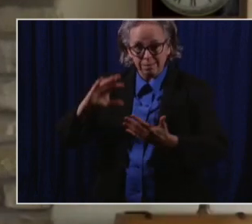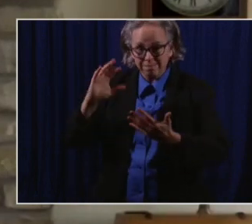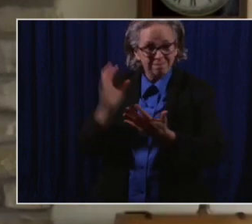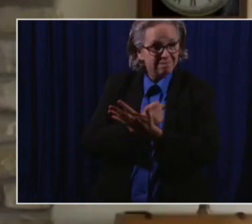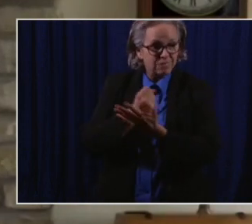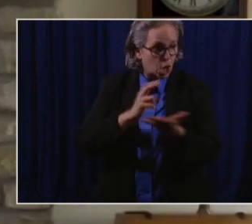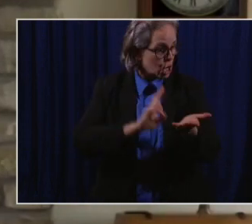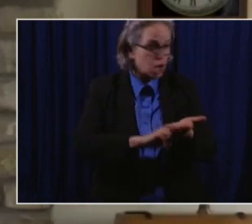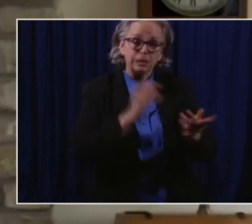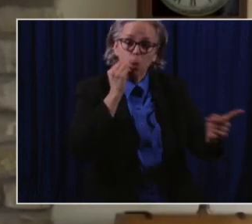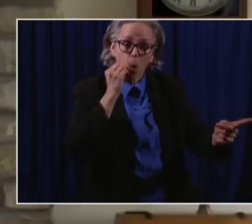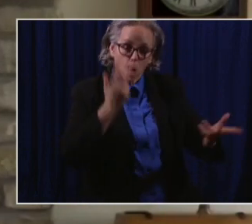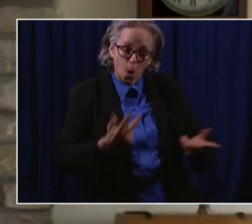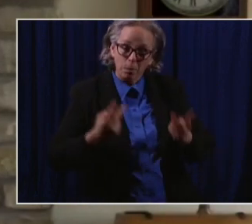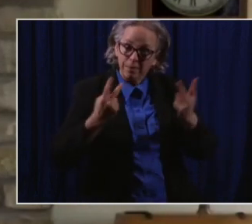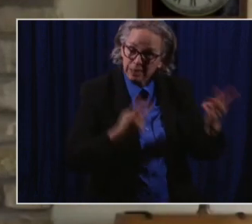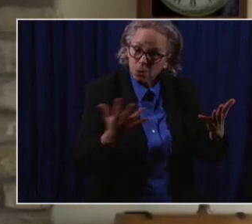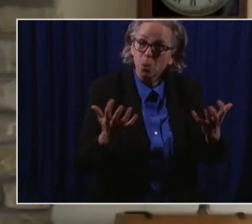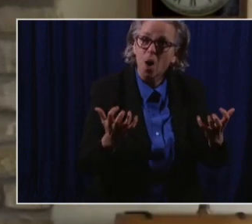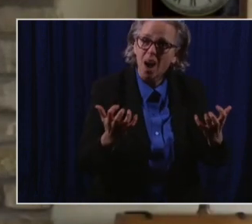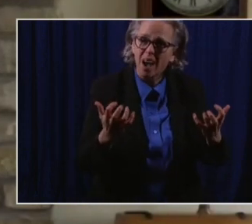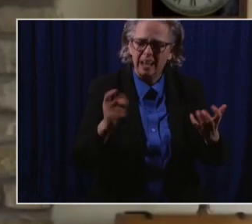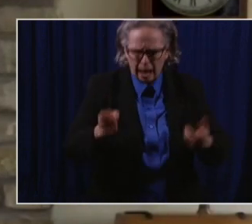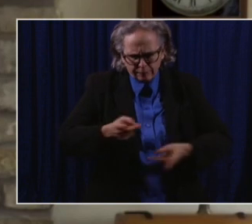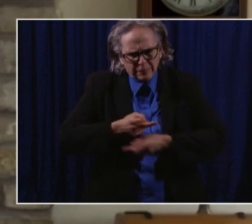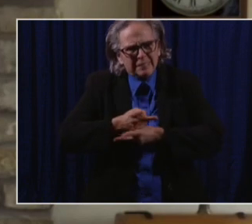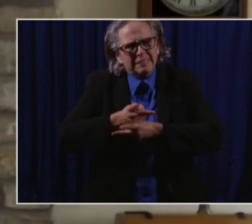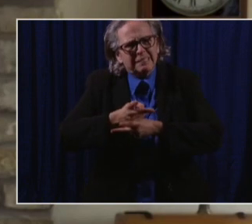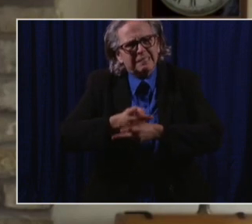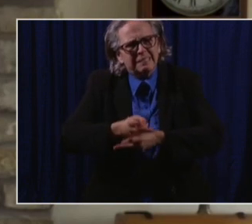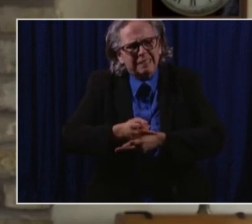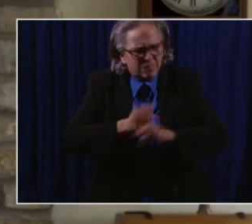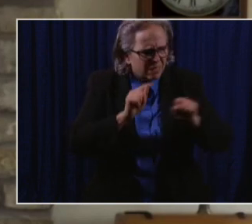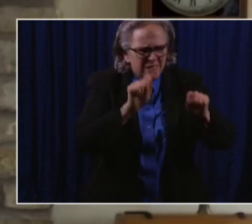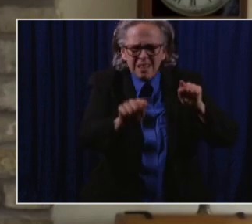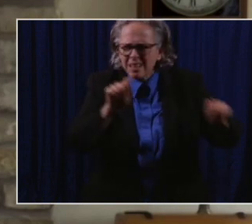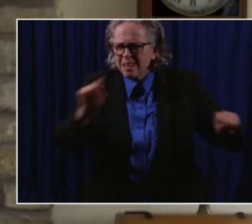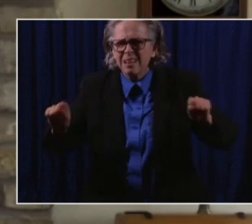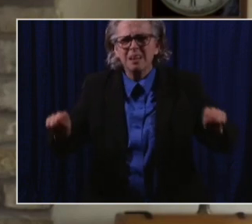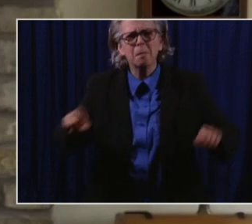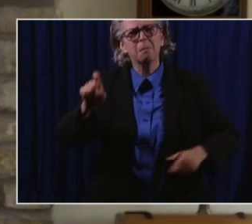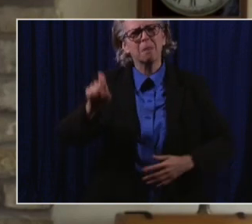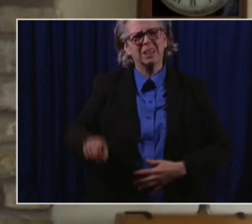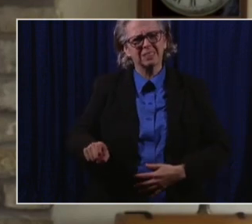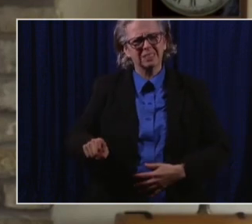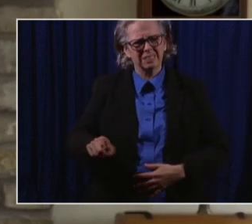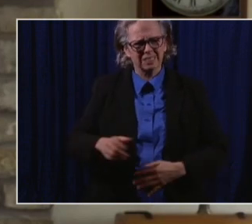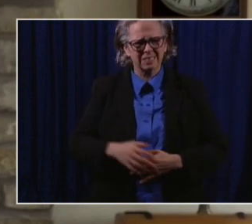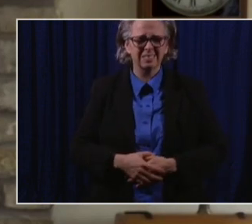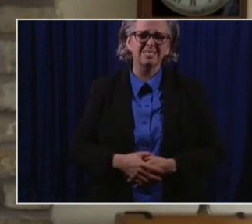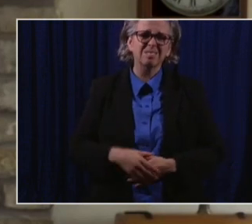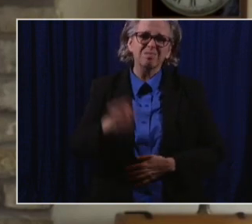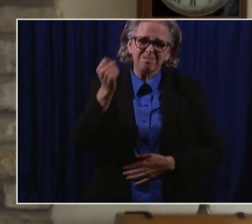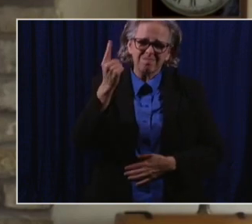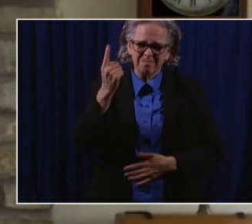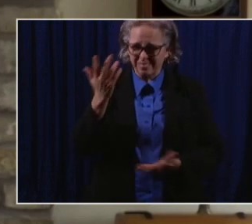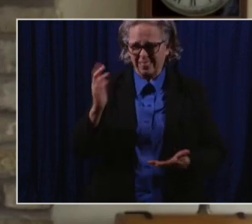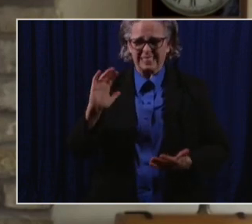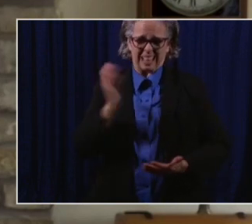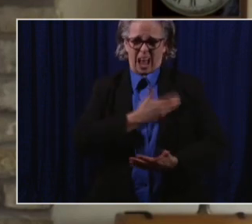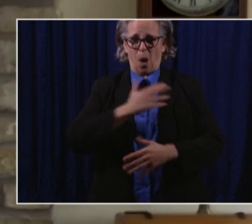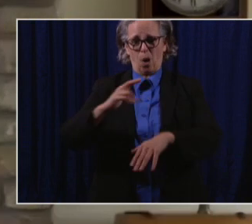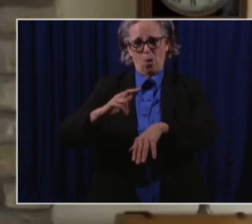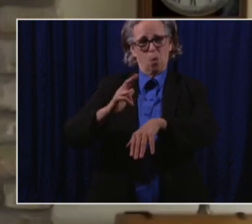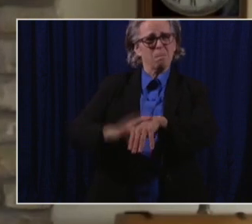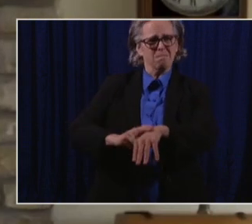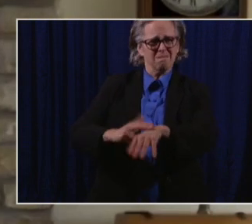that we want to do, and to bring some sense of normalcy back to our lives. And we can do all these